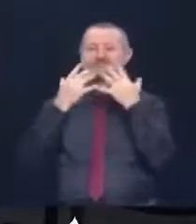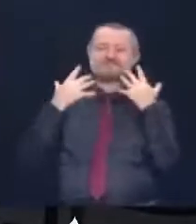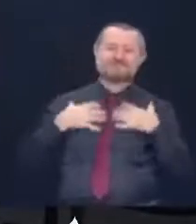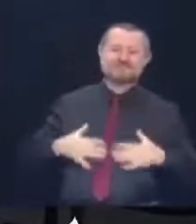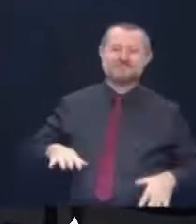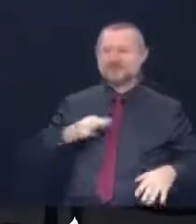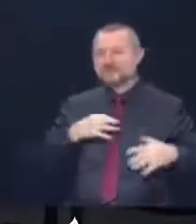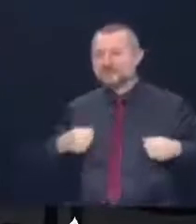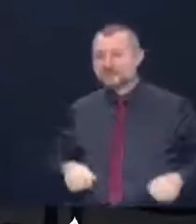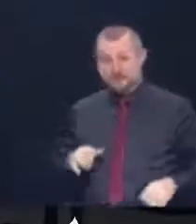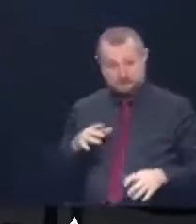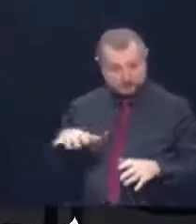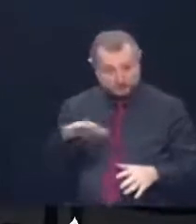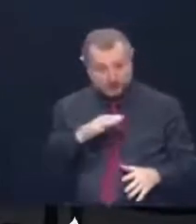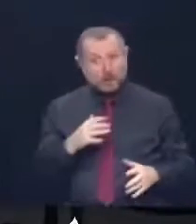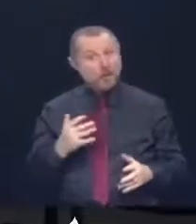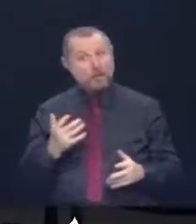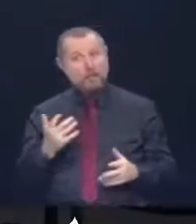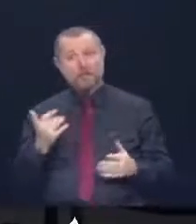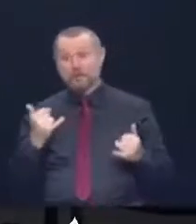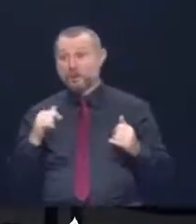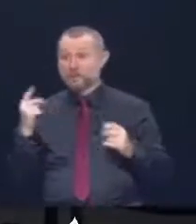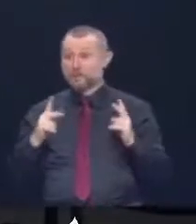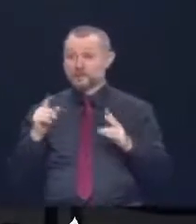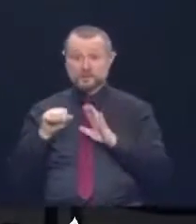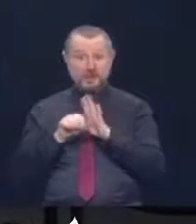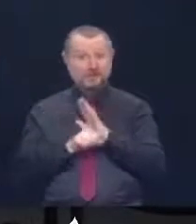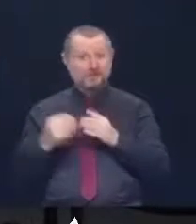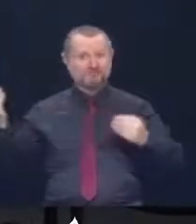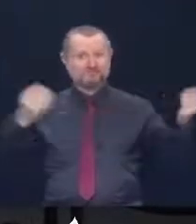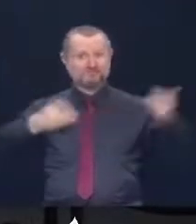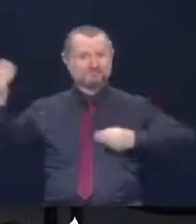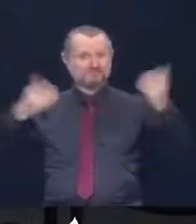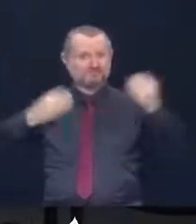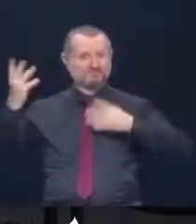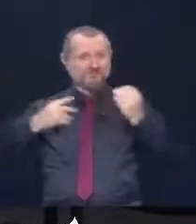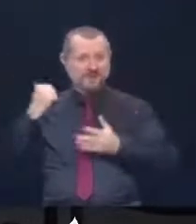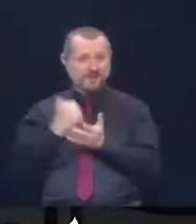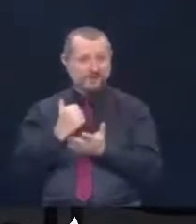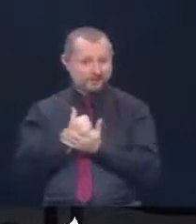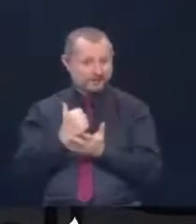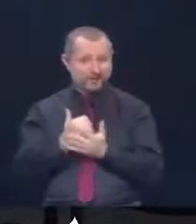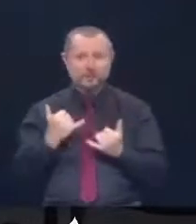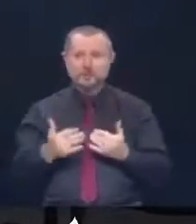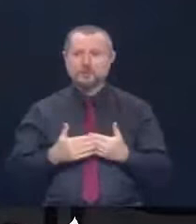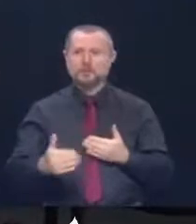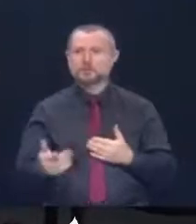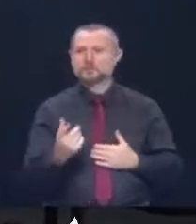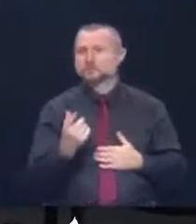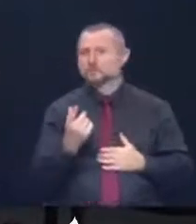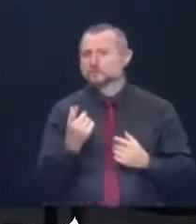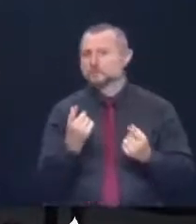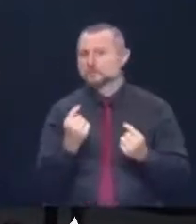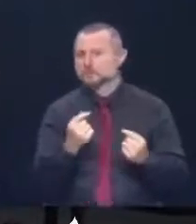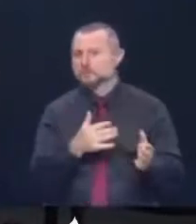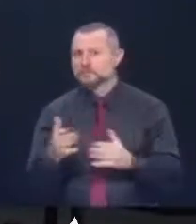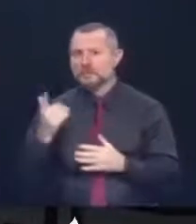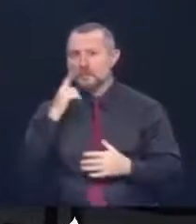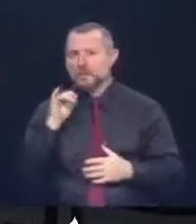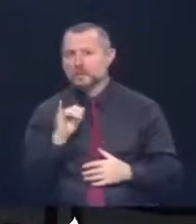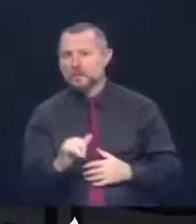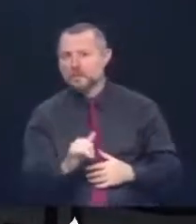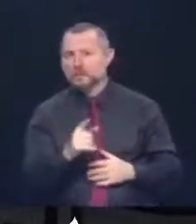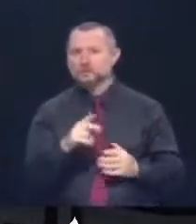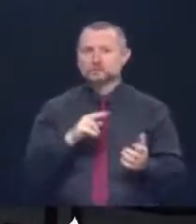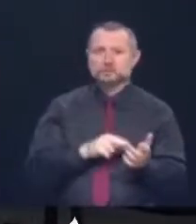Those folks are not available now. What concerns do you have about staffing and supplies? And where do